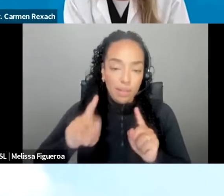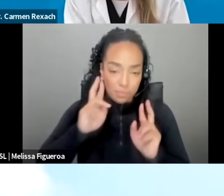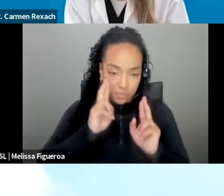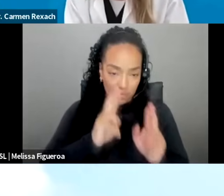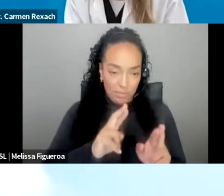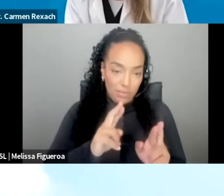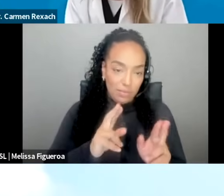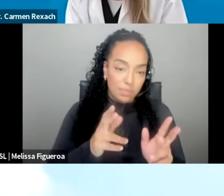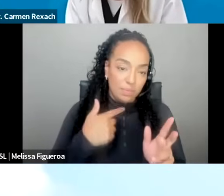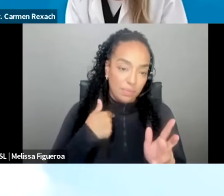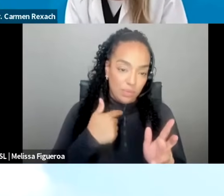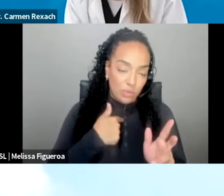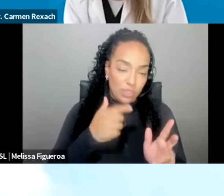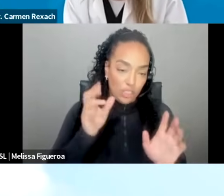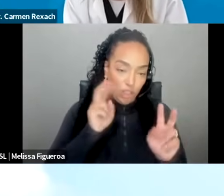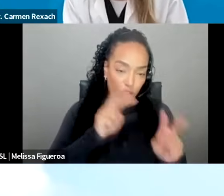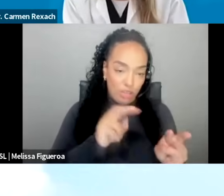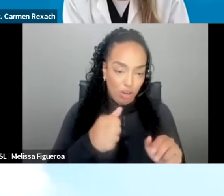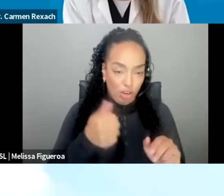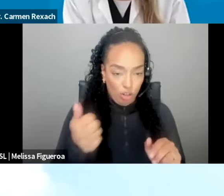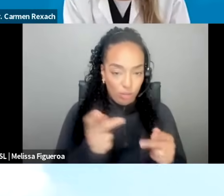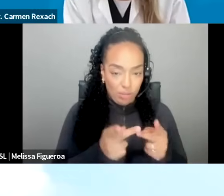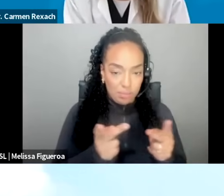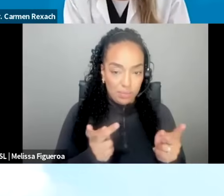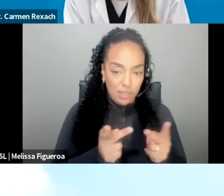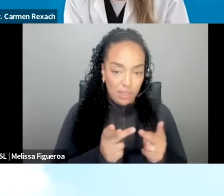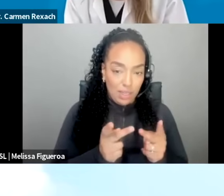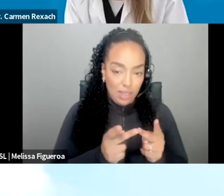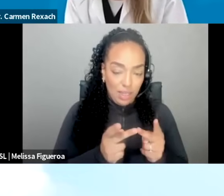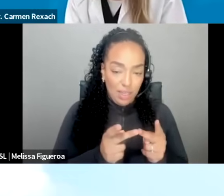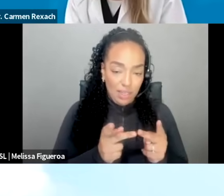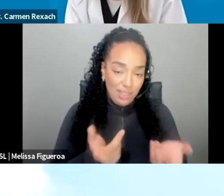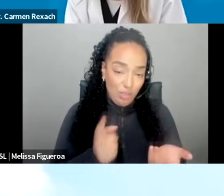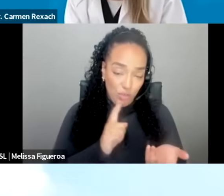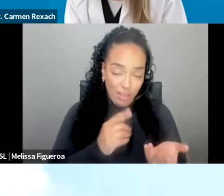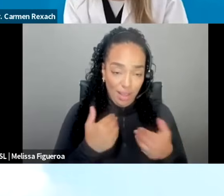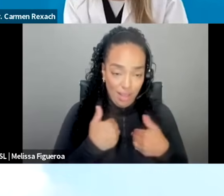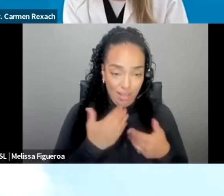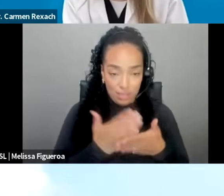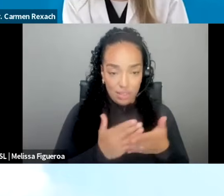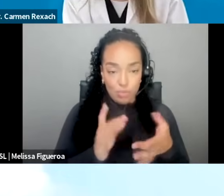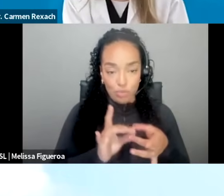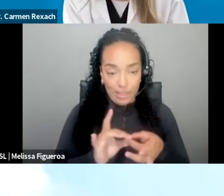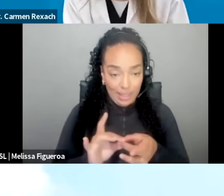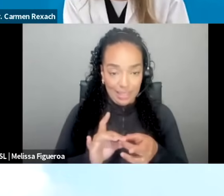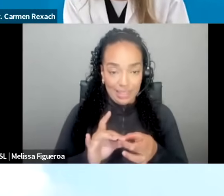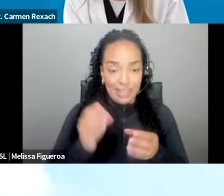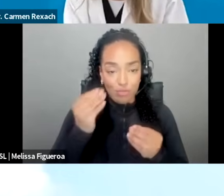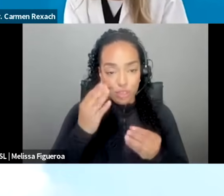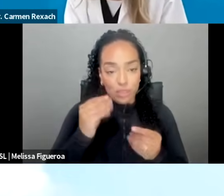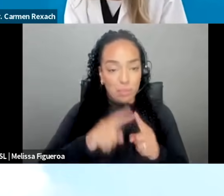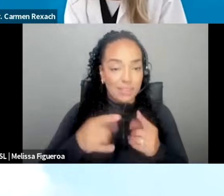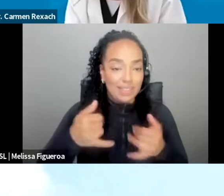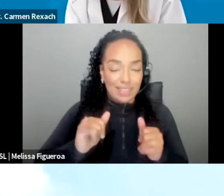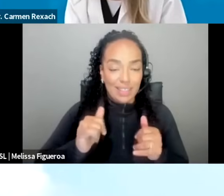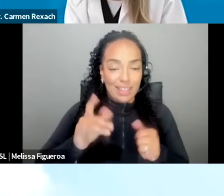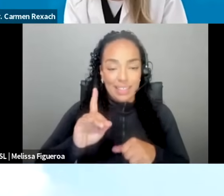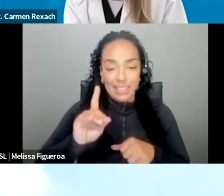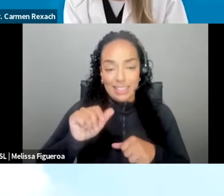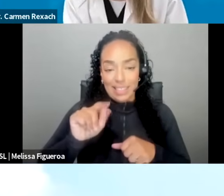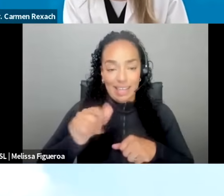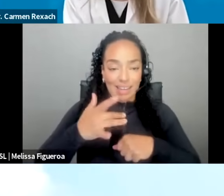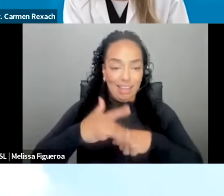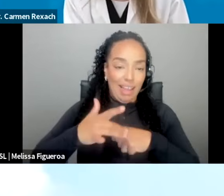place that we're looking. So there is related information, but I think that's still a data gap. And I know that colleagues